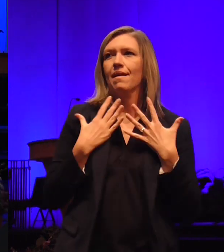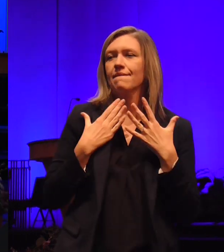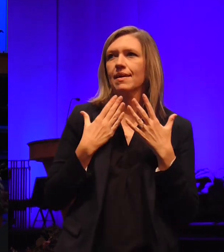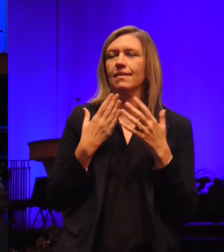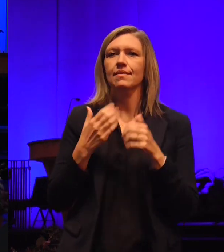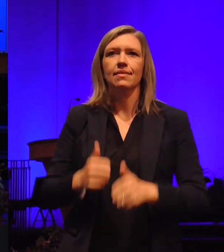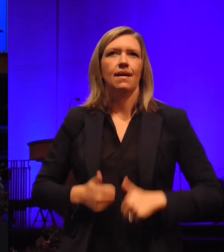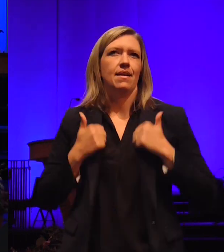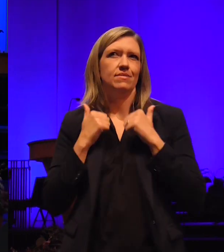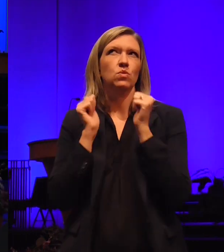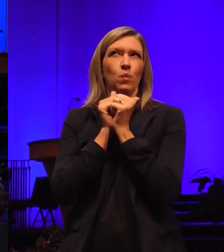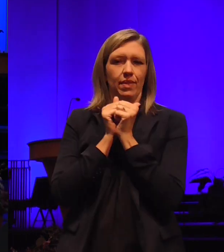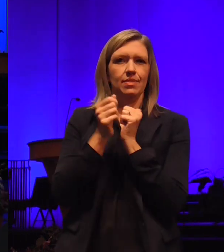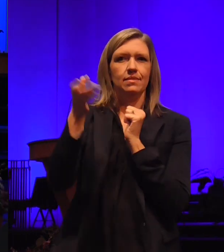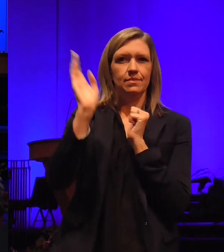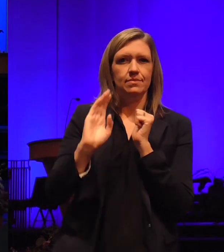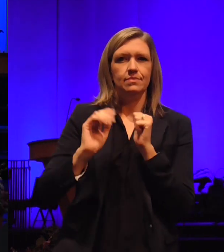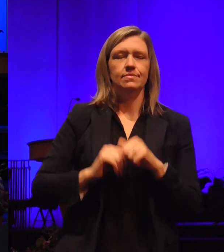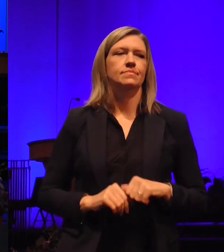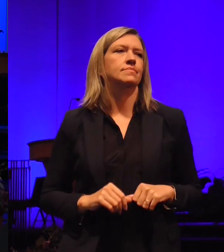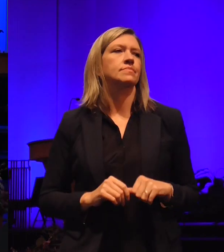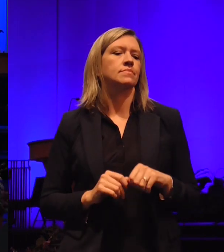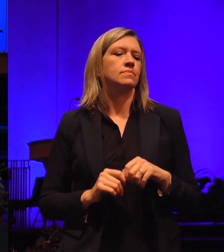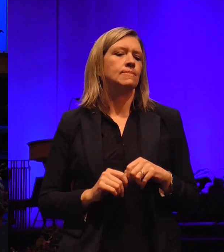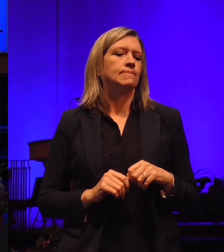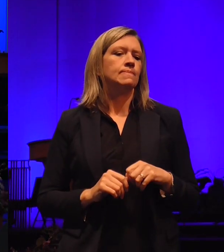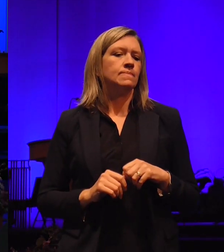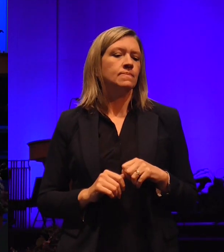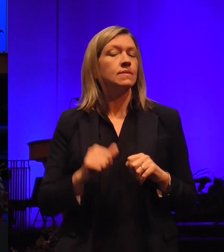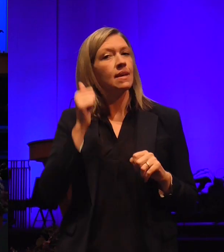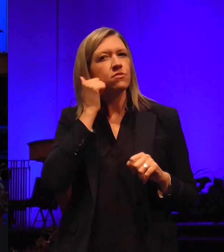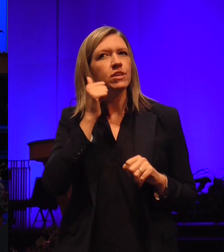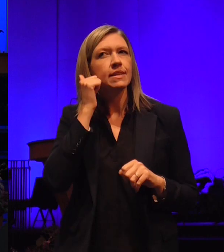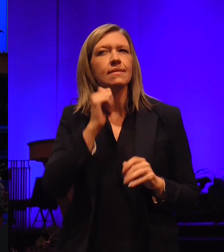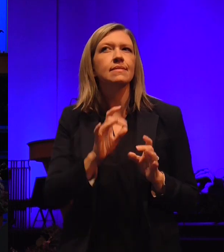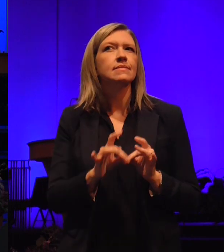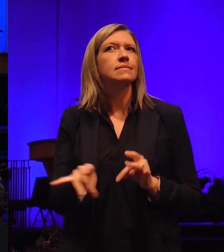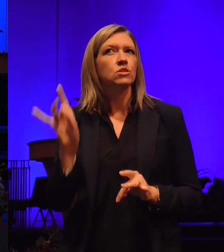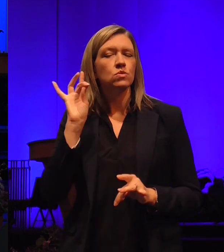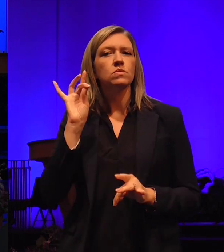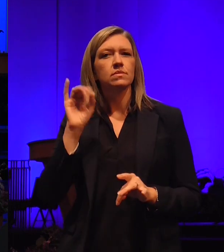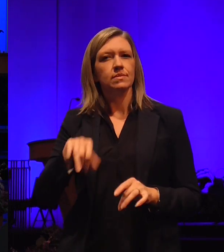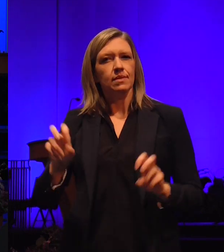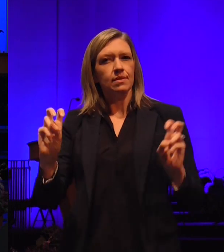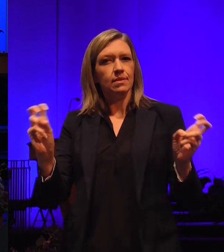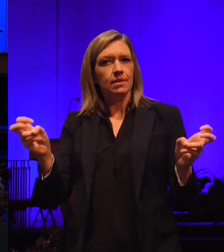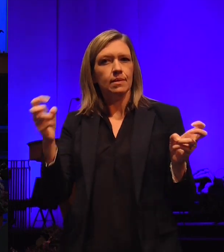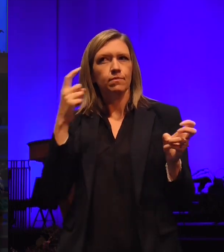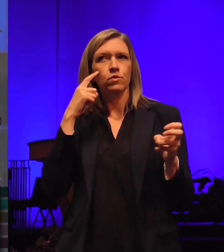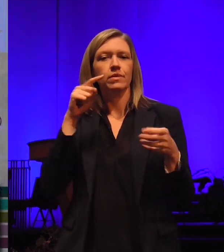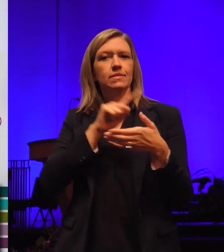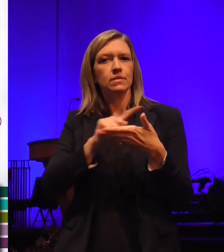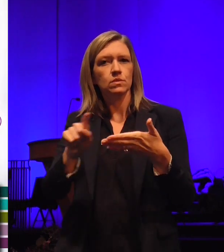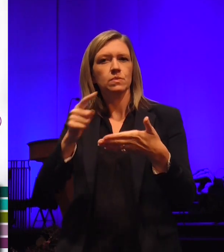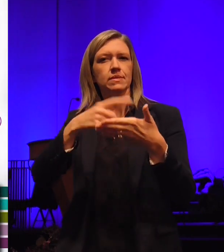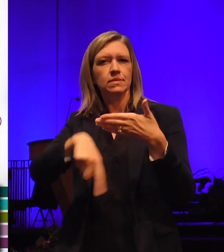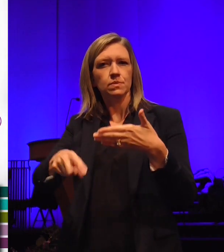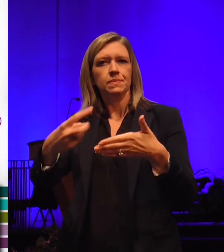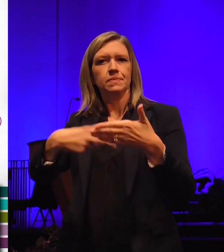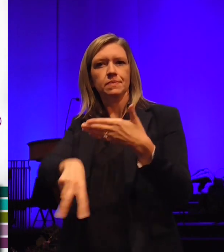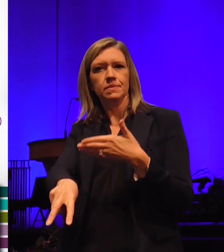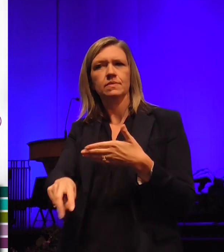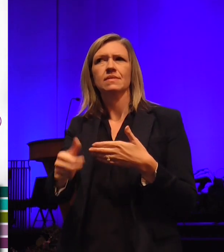with. And everyday spirituality is going to be our theme for the next few weeks with